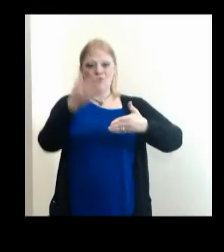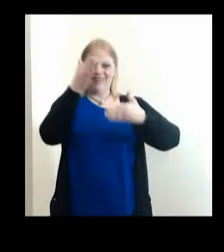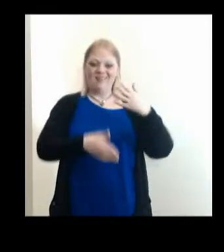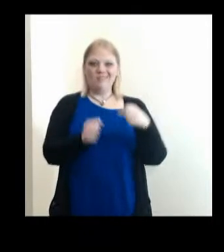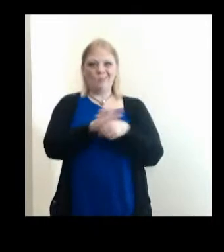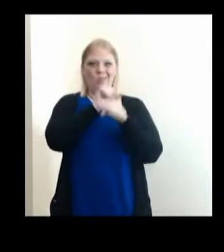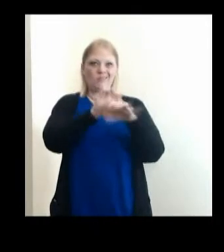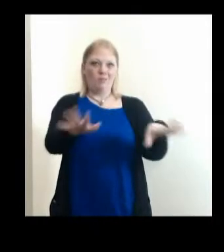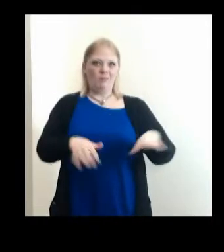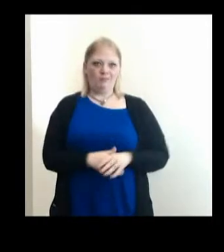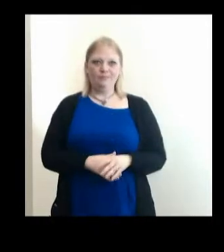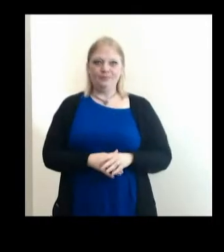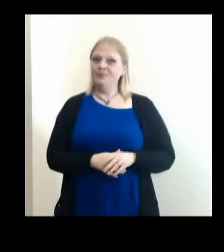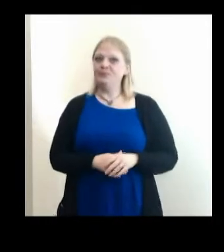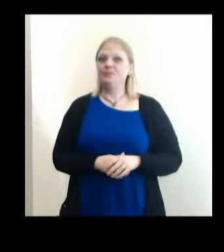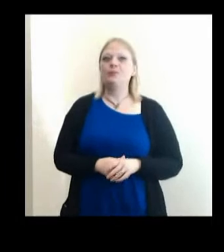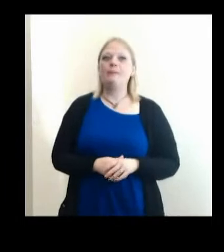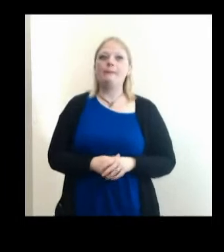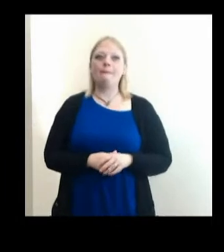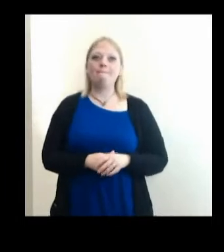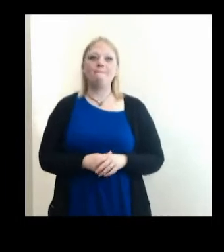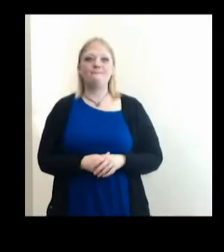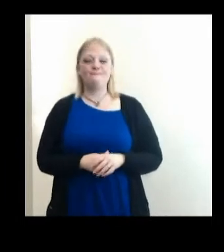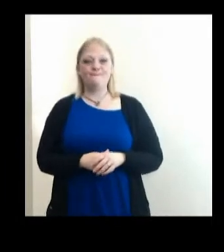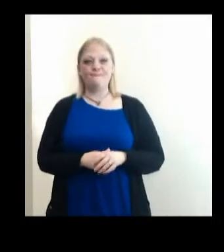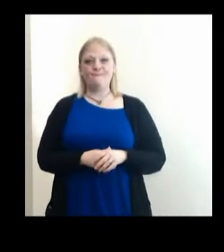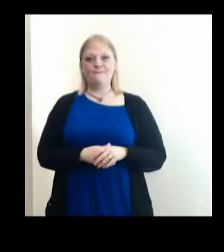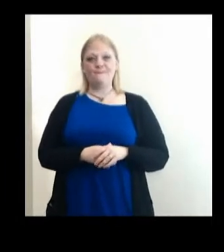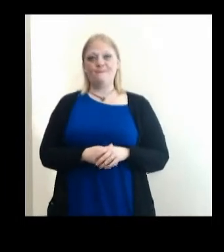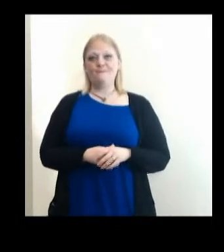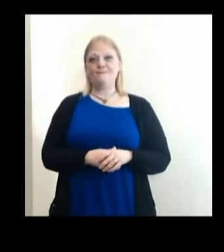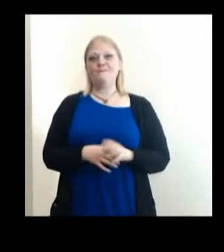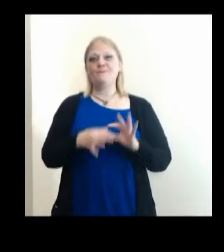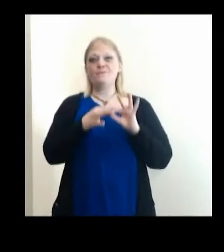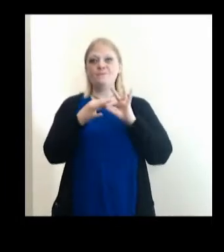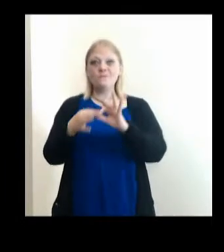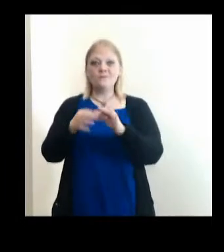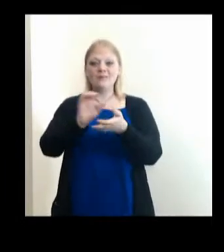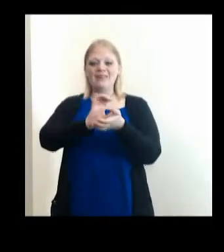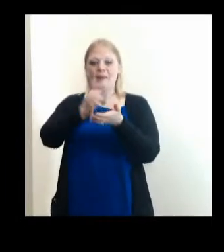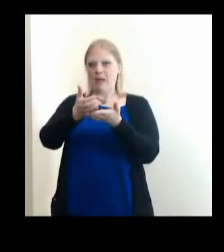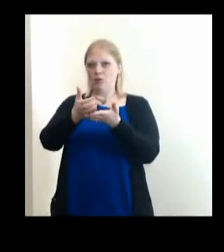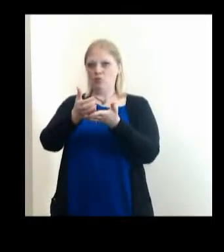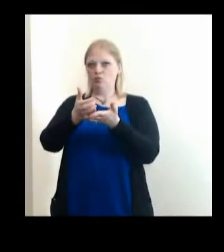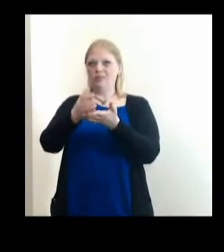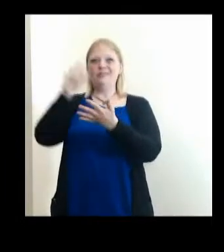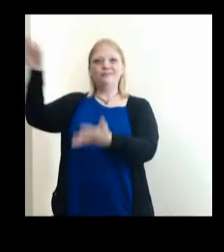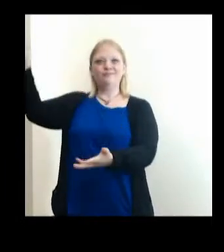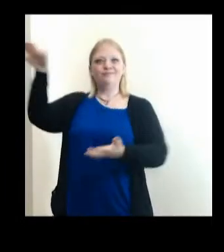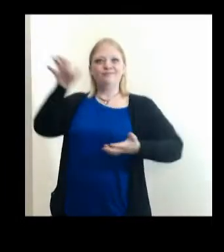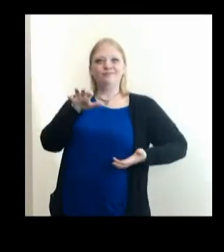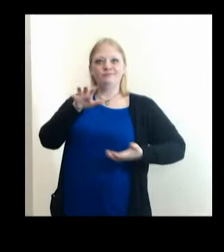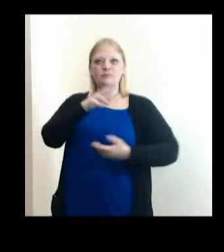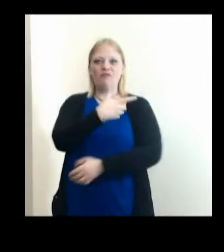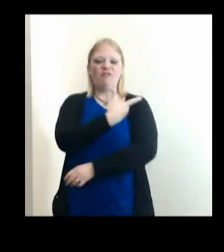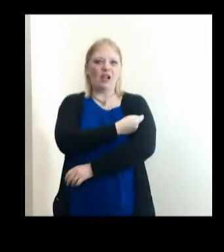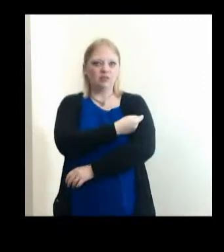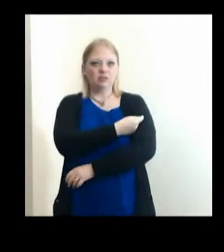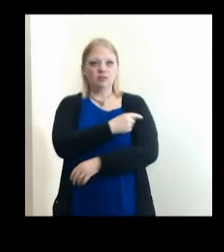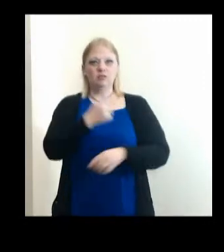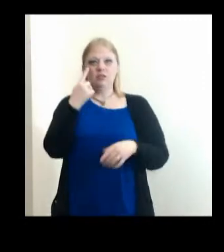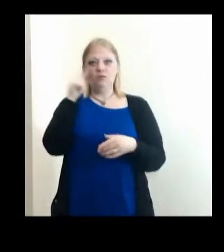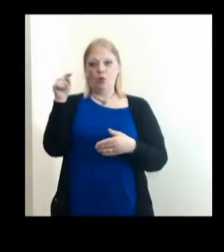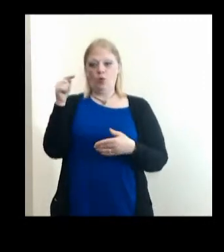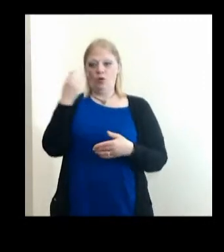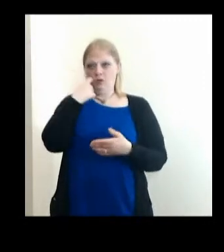pandemic. So just in terms of the amount of vaccine that is coming into Erie County, so for this